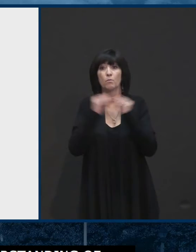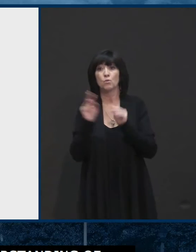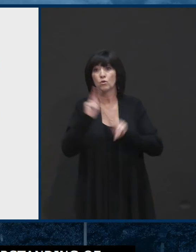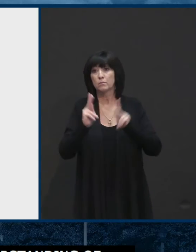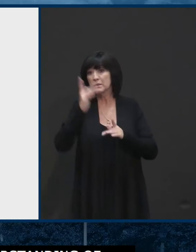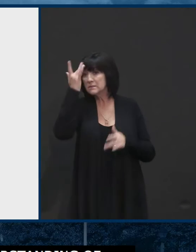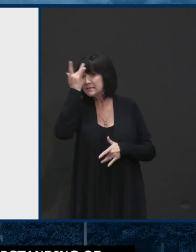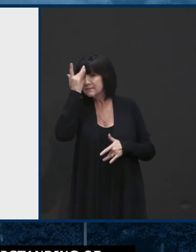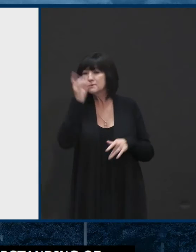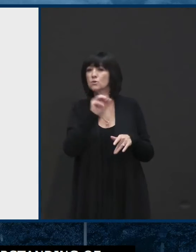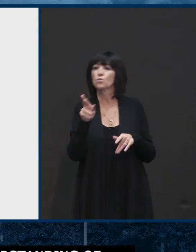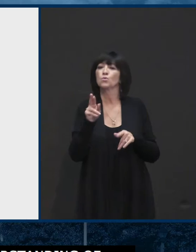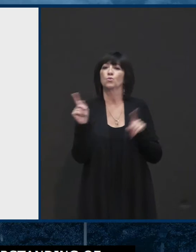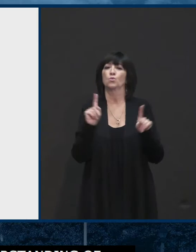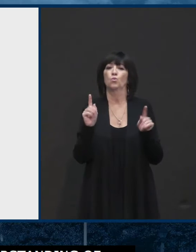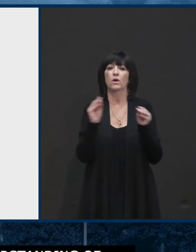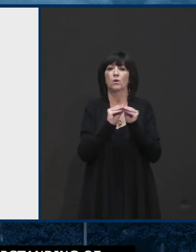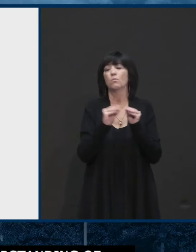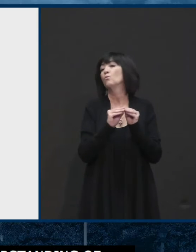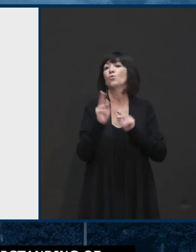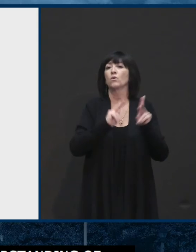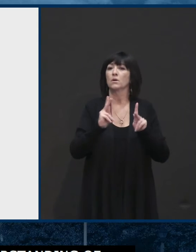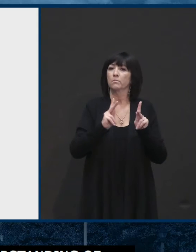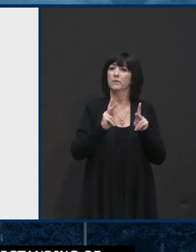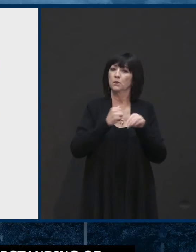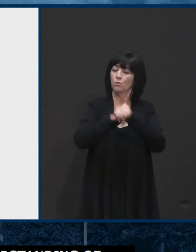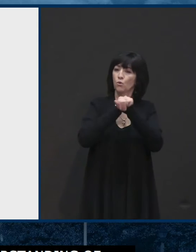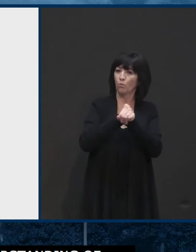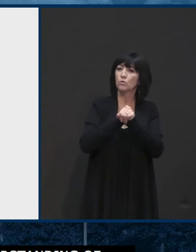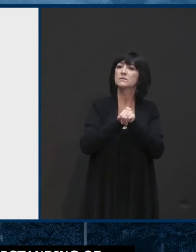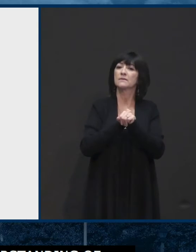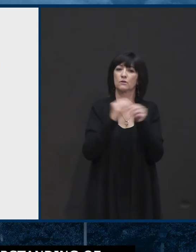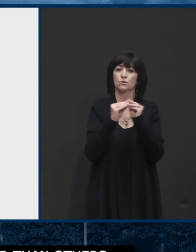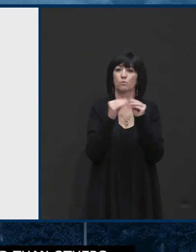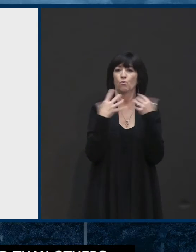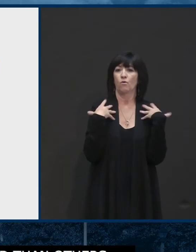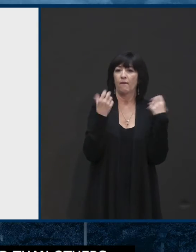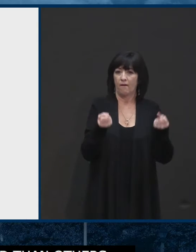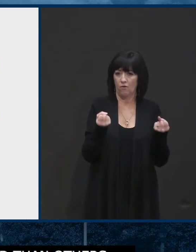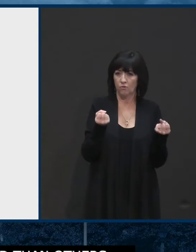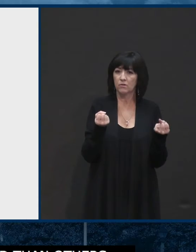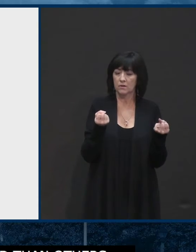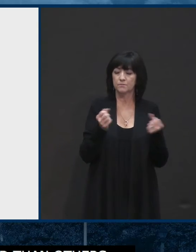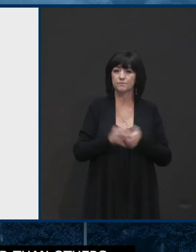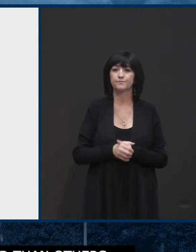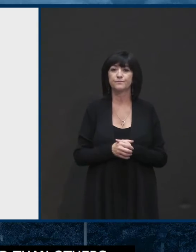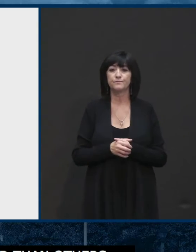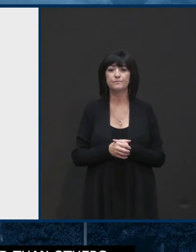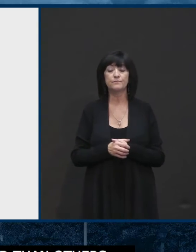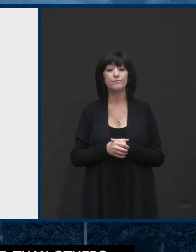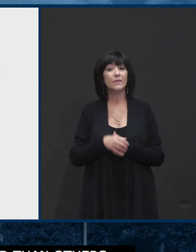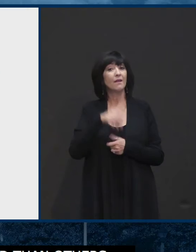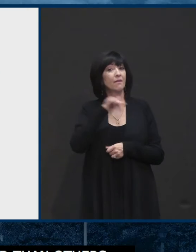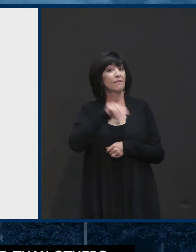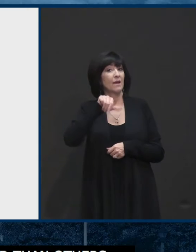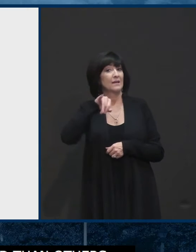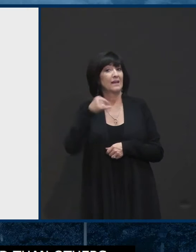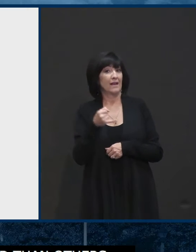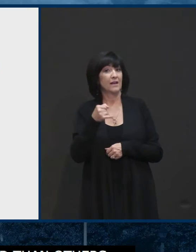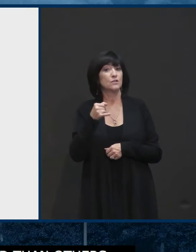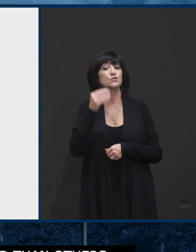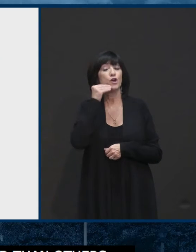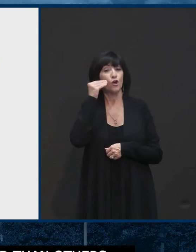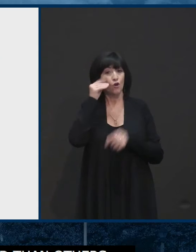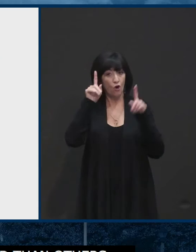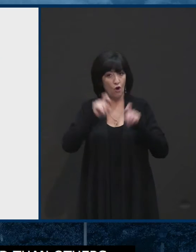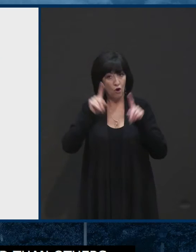in to flatten that curve. This at-home testing, AJ, the Vault testing is something I did